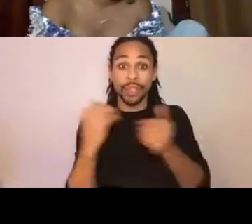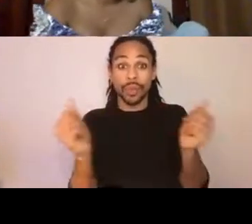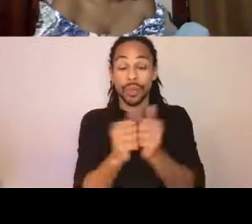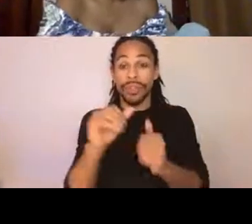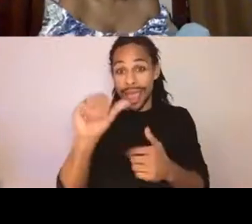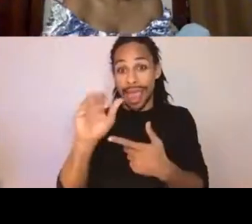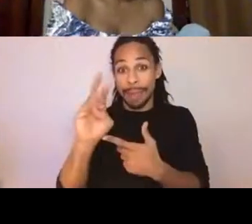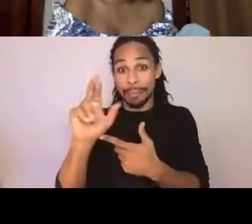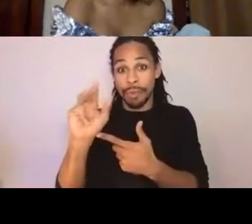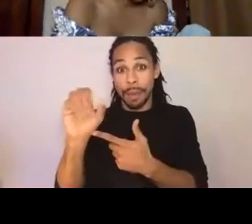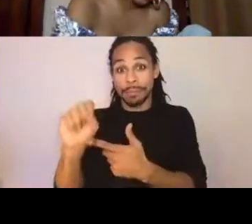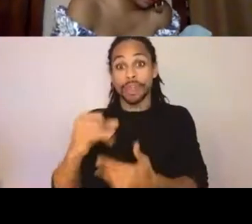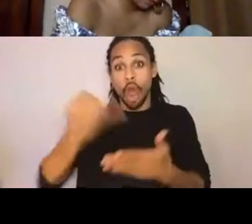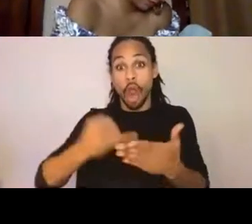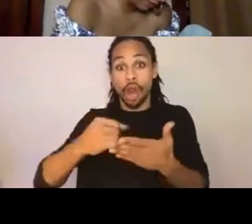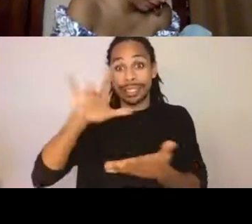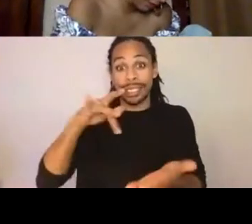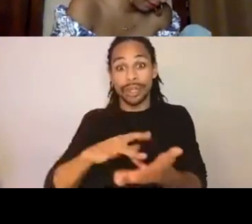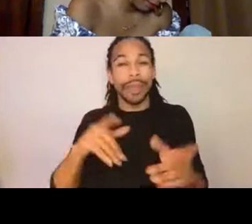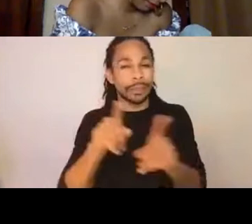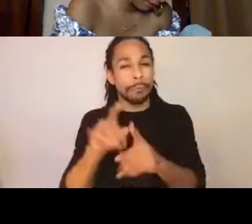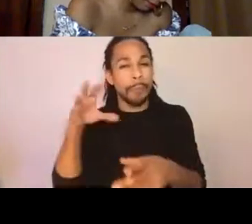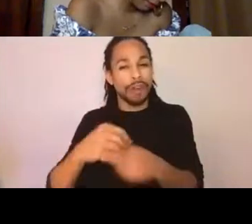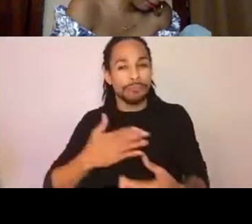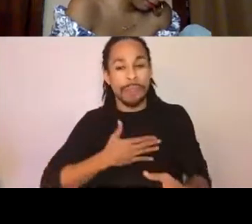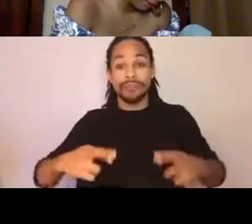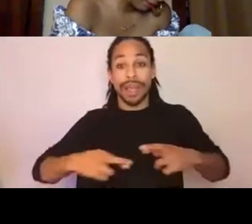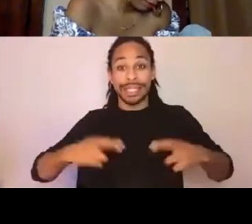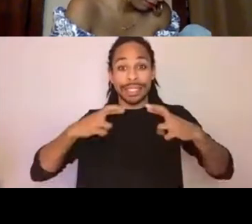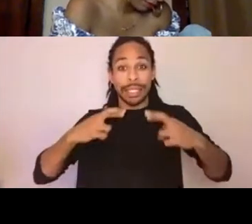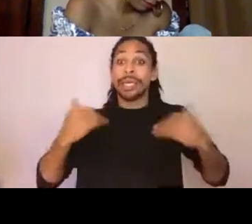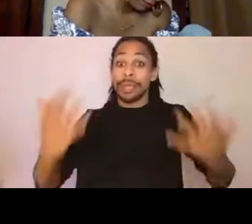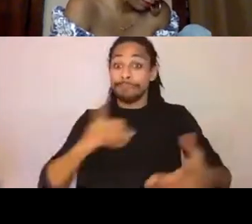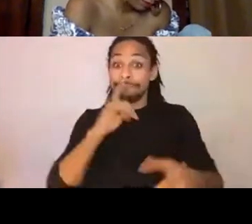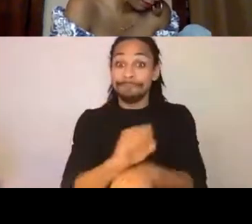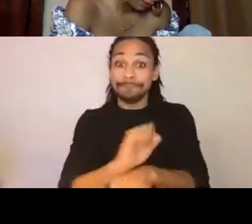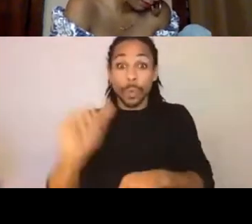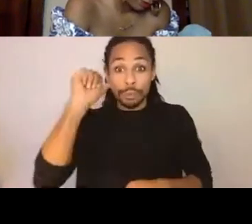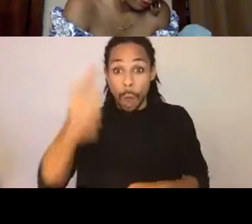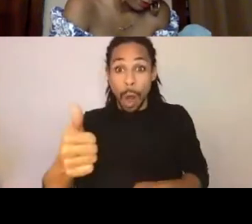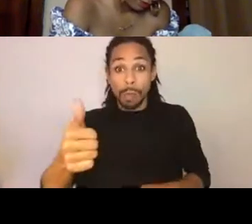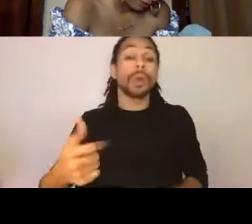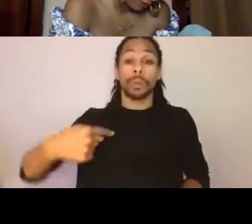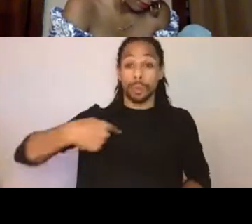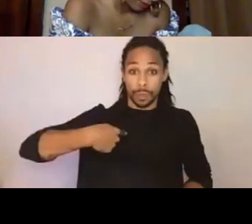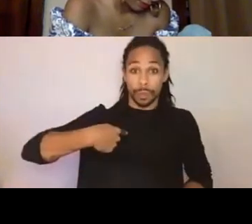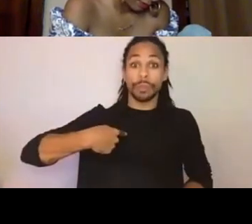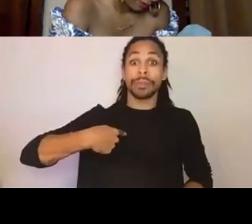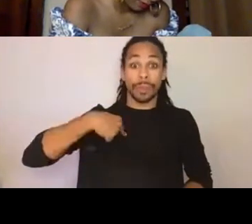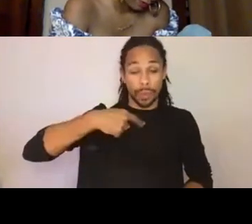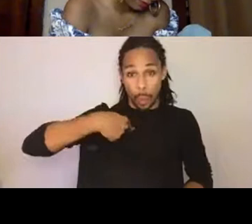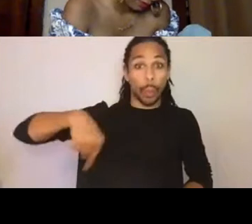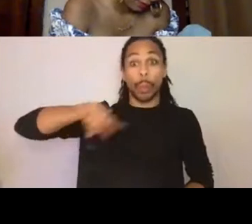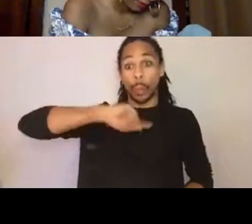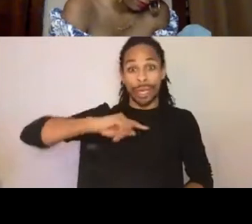Center as part of my residency. Tomorrow, actually, we are gonna